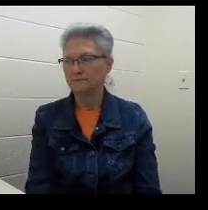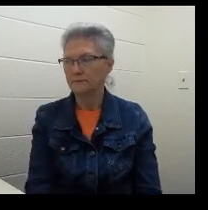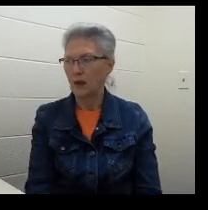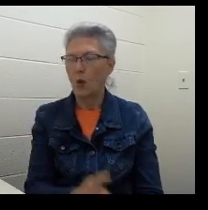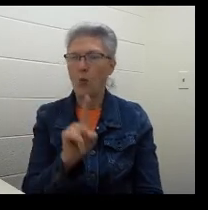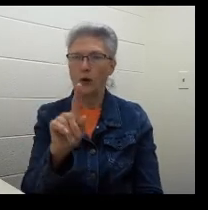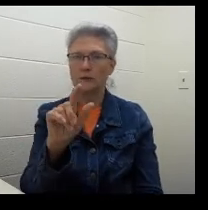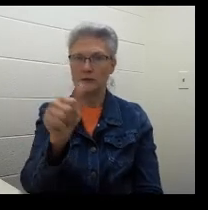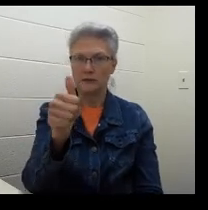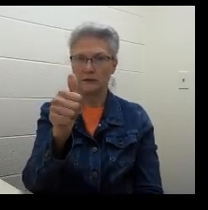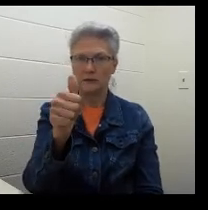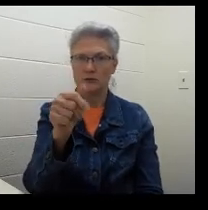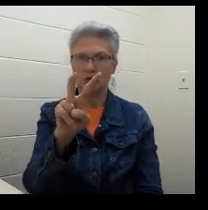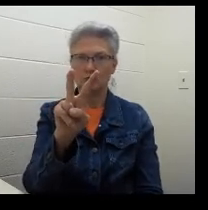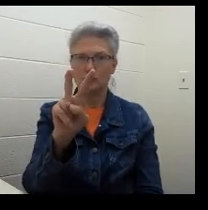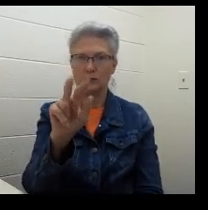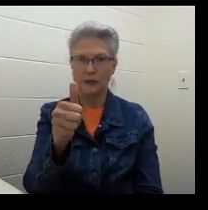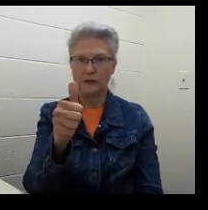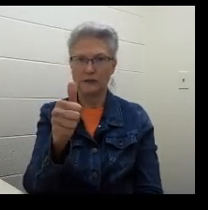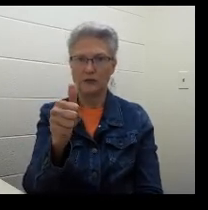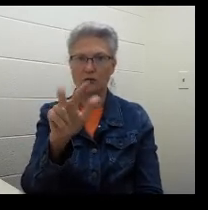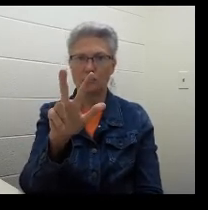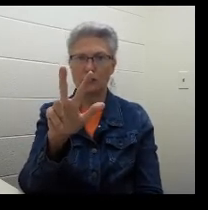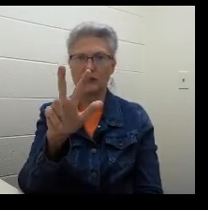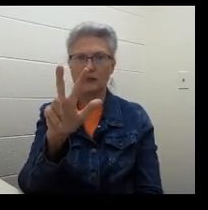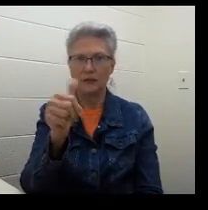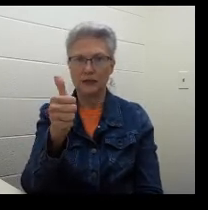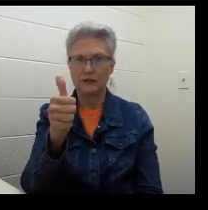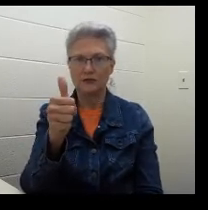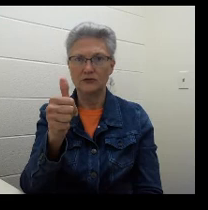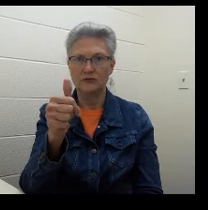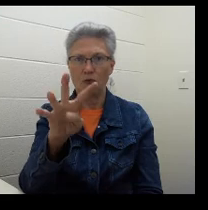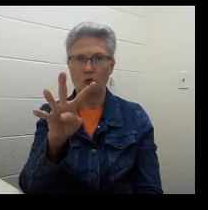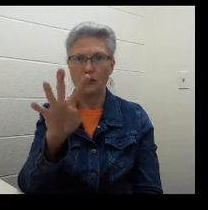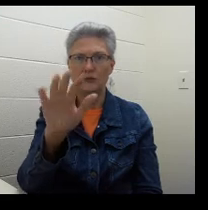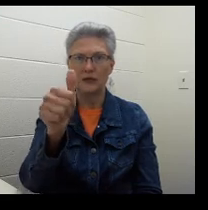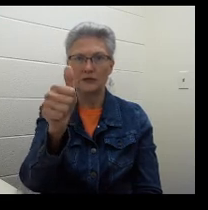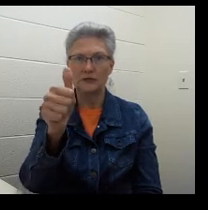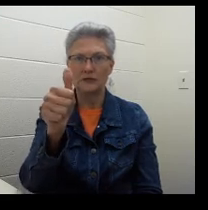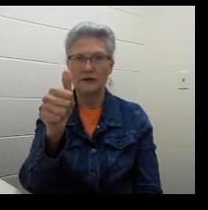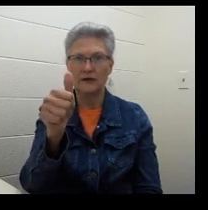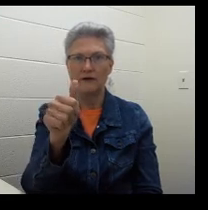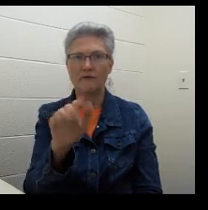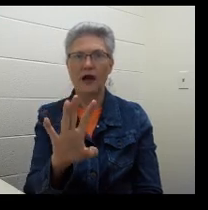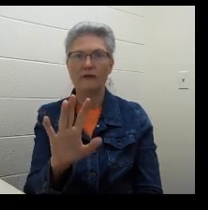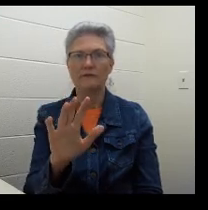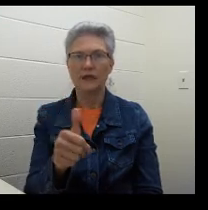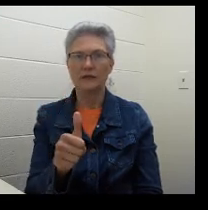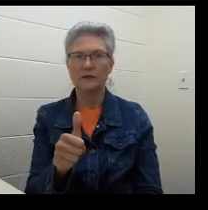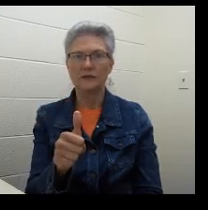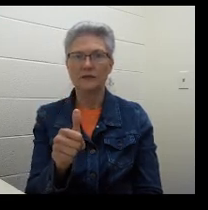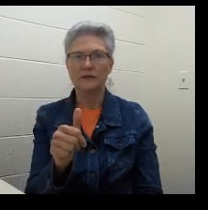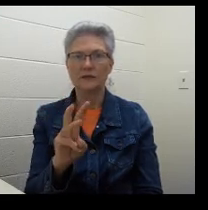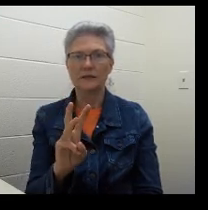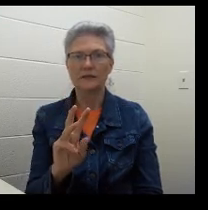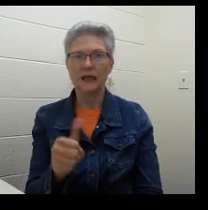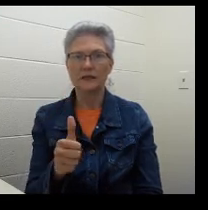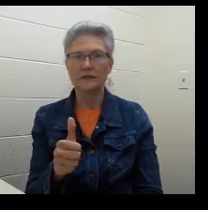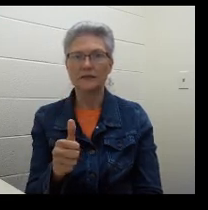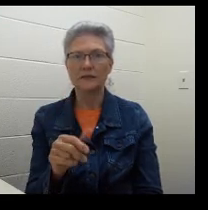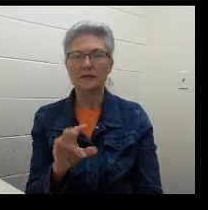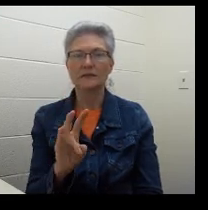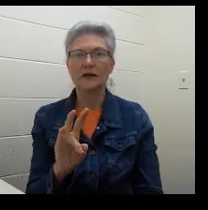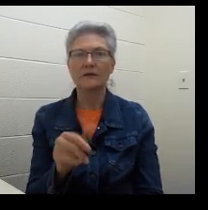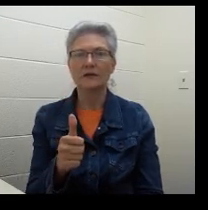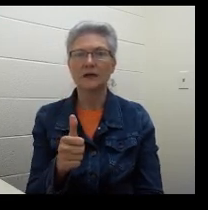One ten, two tens, three tens, four tens, five tens, six